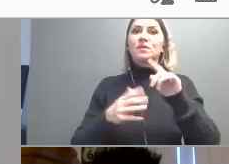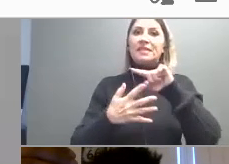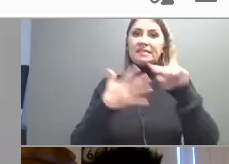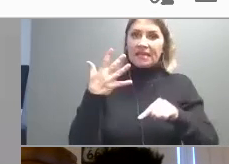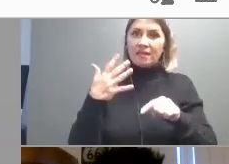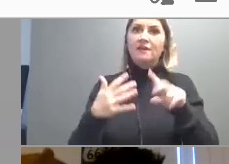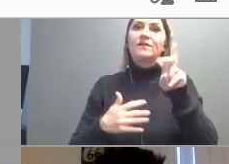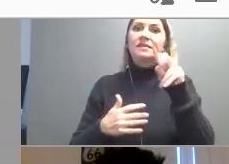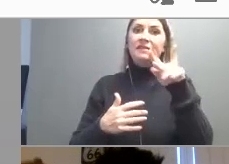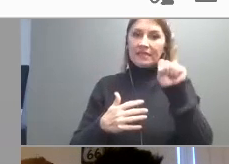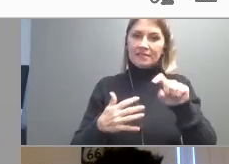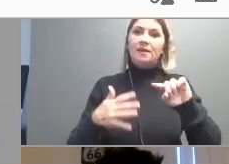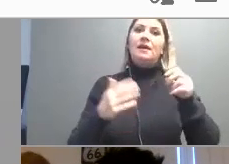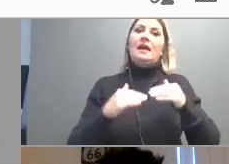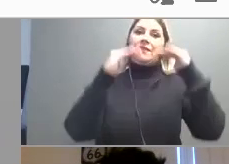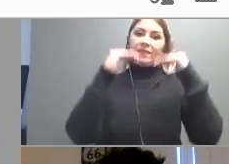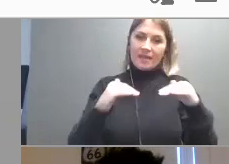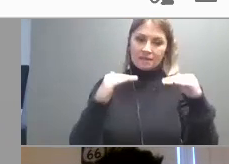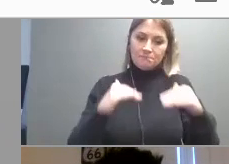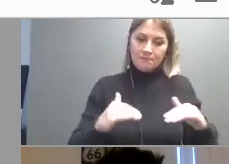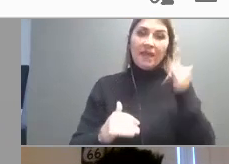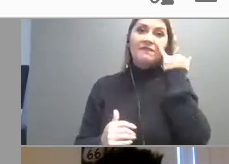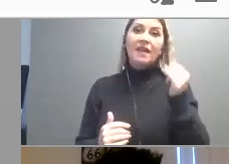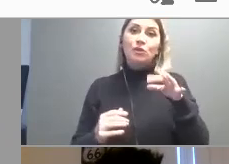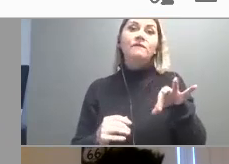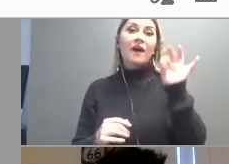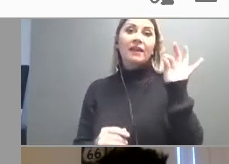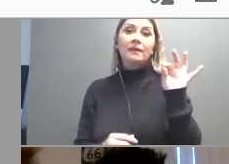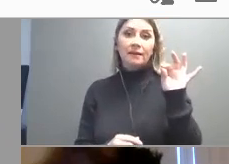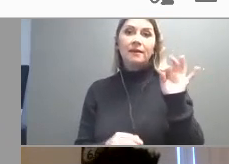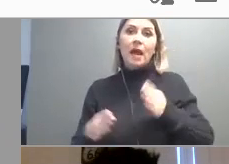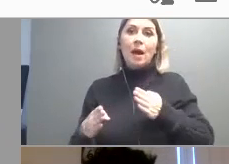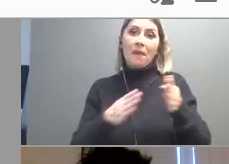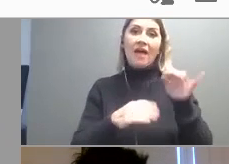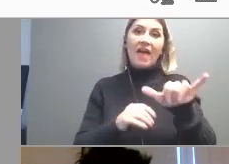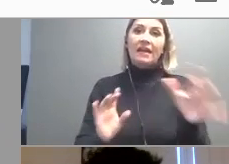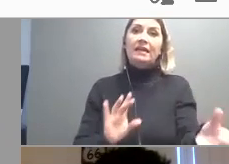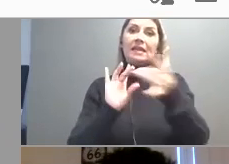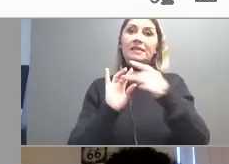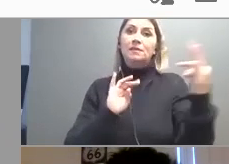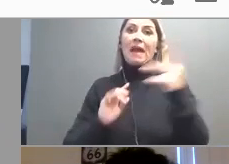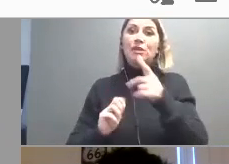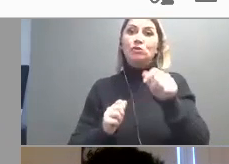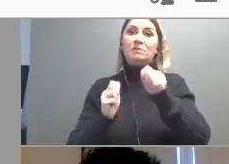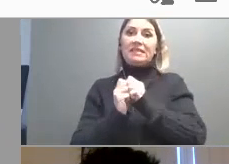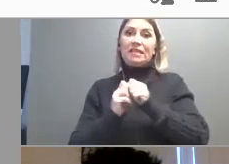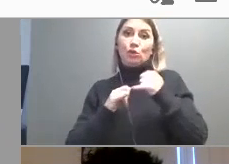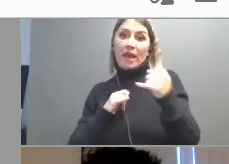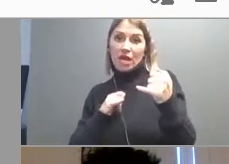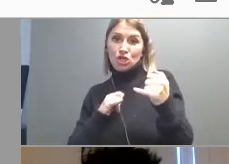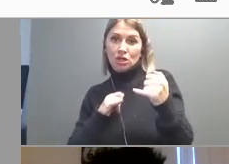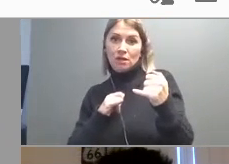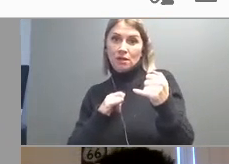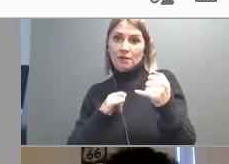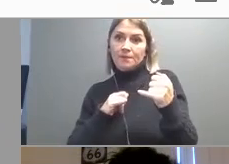next set of vertices, and so on. So if we do find a path that connects back to a particular edge at the